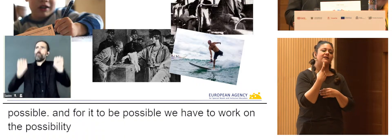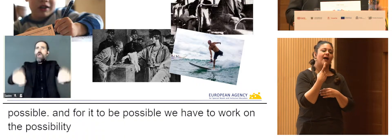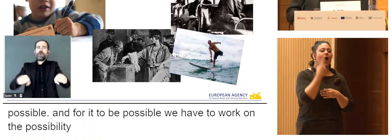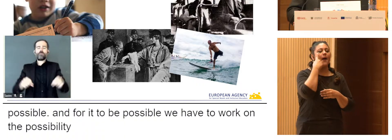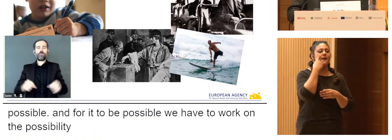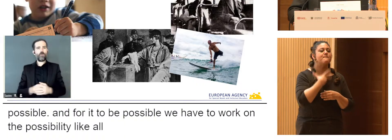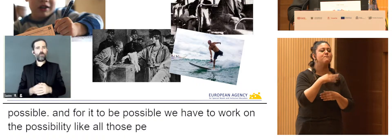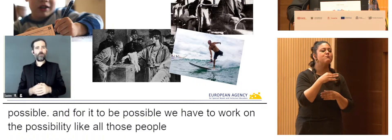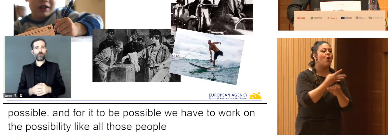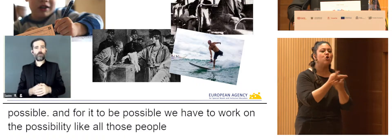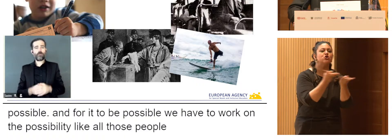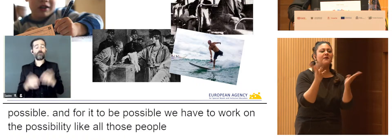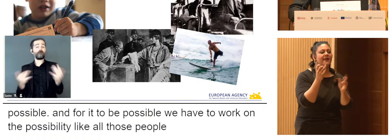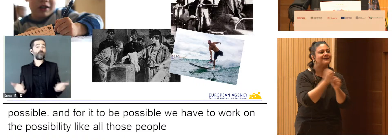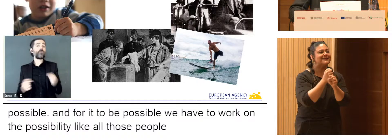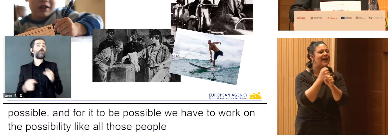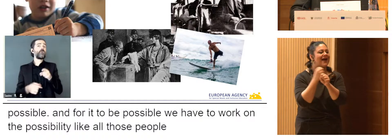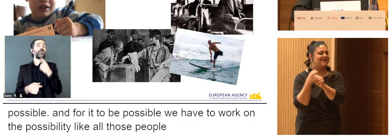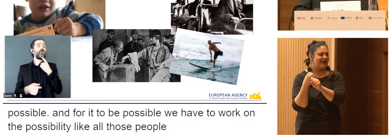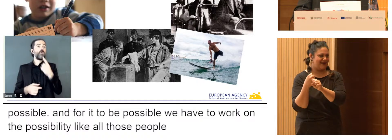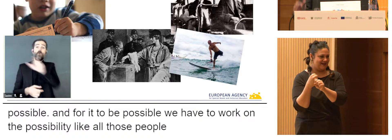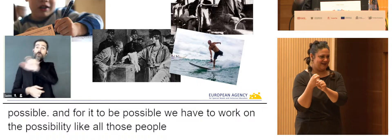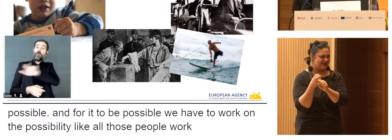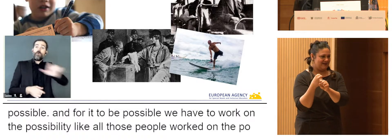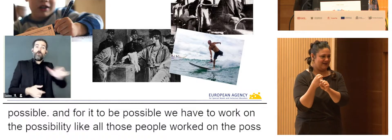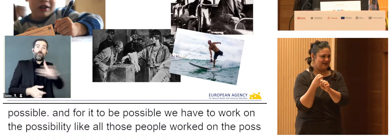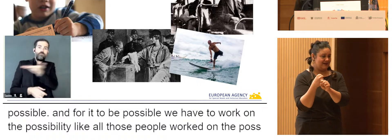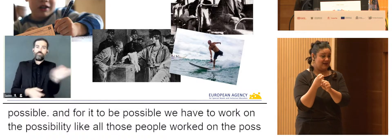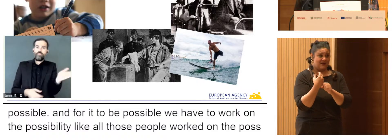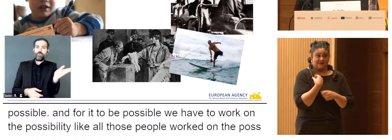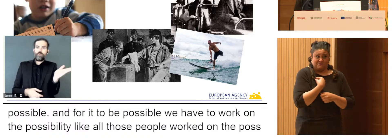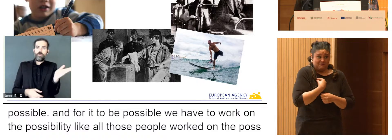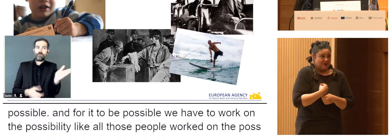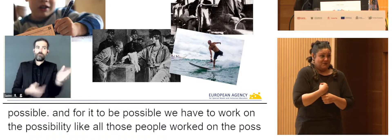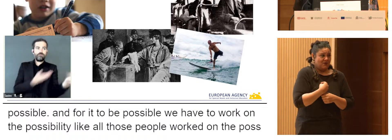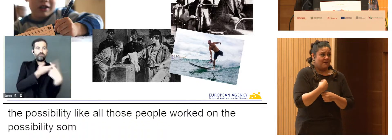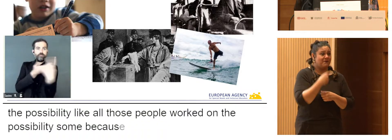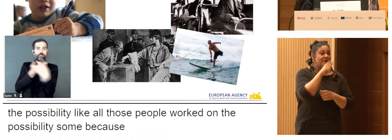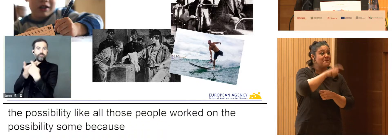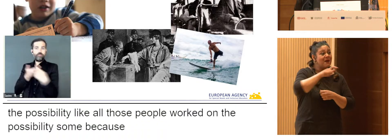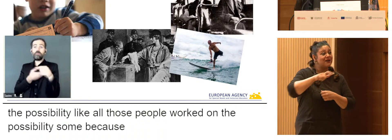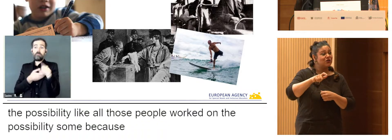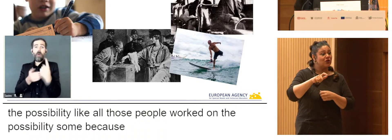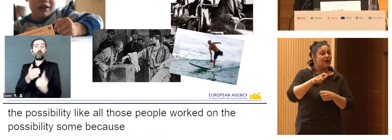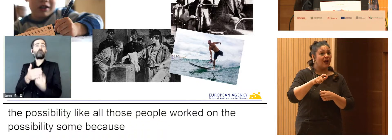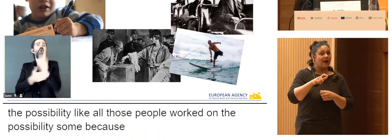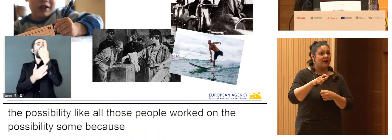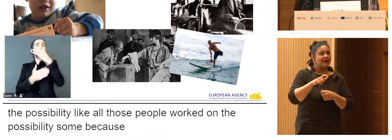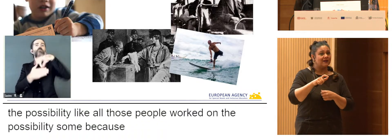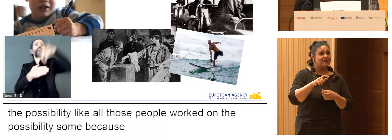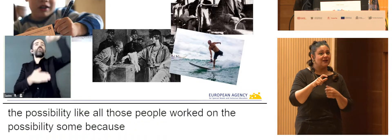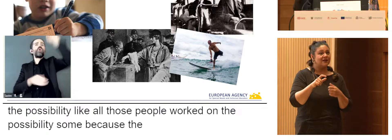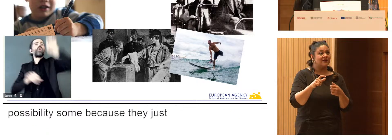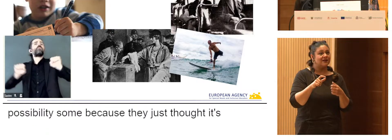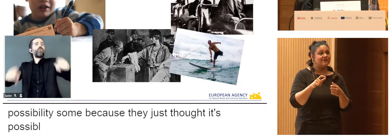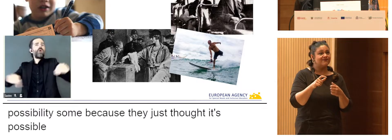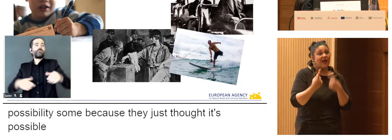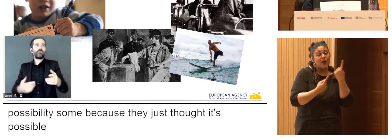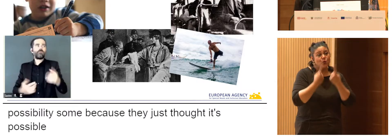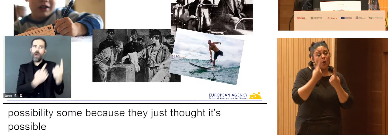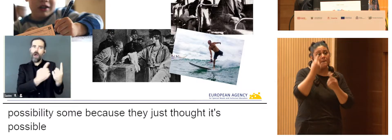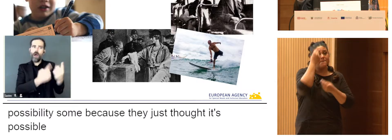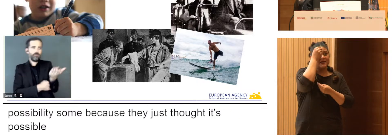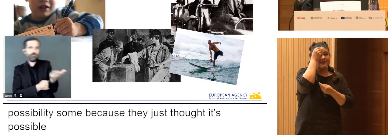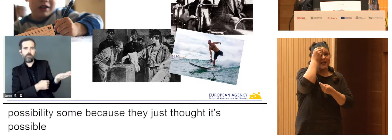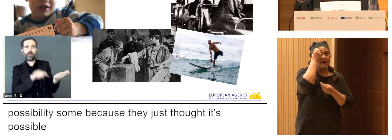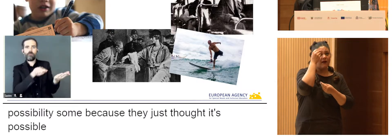those people worked on the possibility. Some because they just thought it's possible, others because